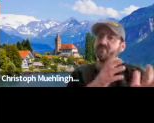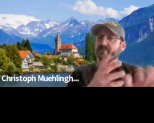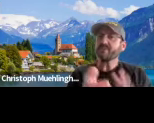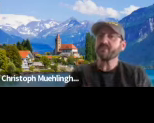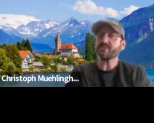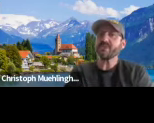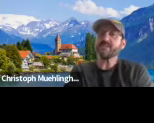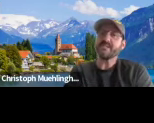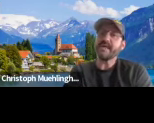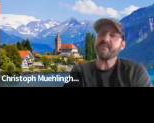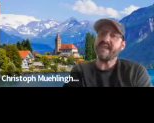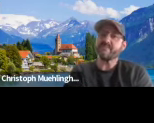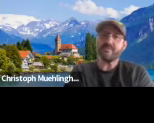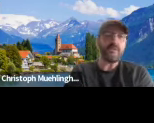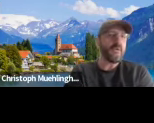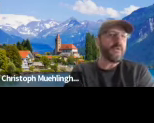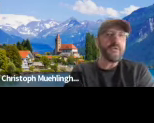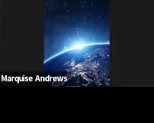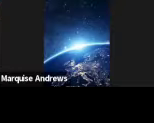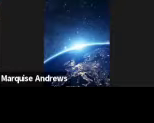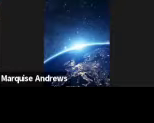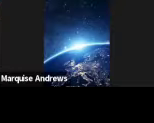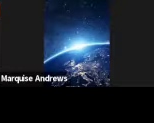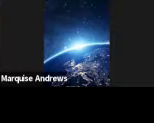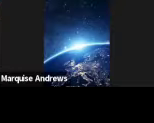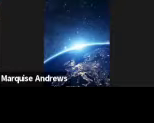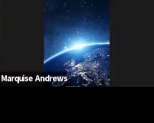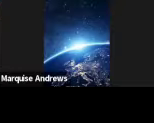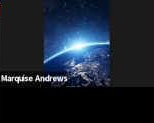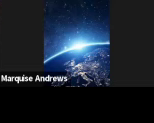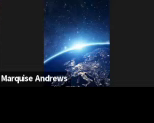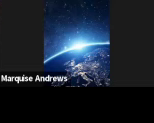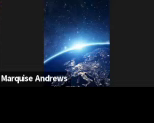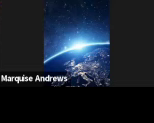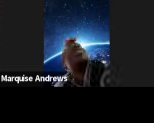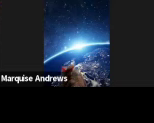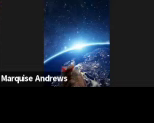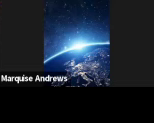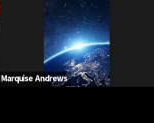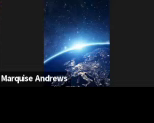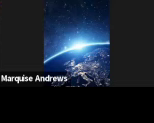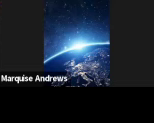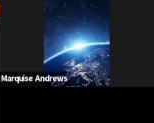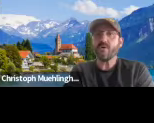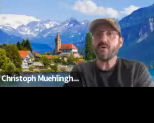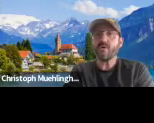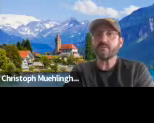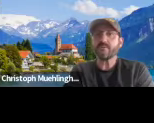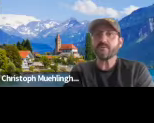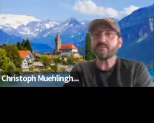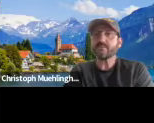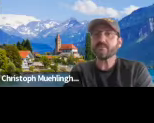the difference between the two systems in that event. I'm taking off those things fucking things. Huh?